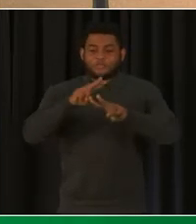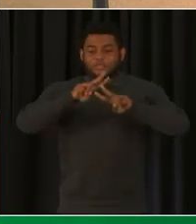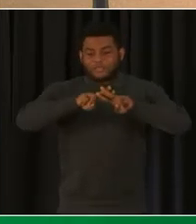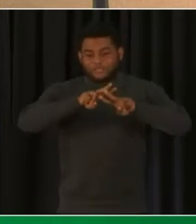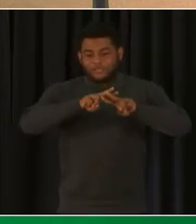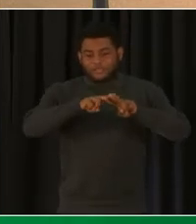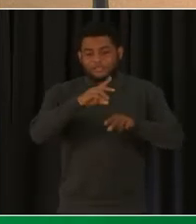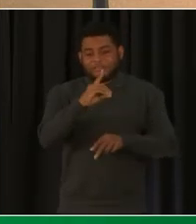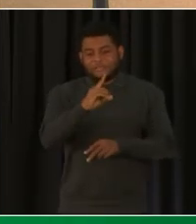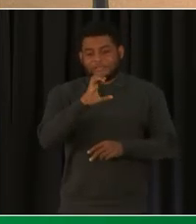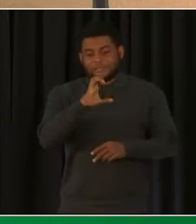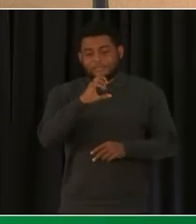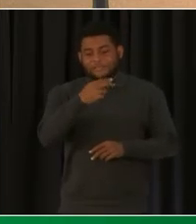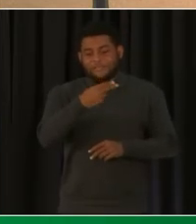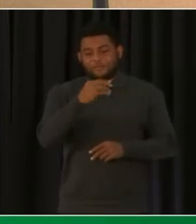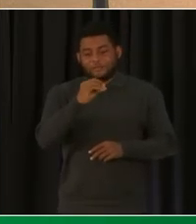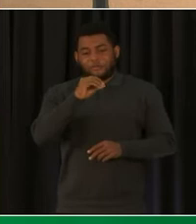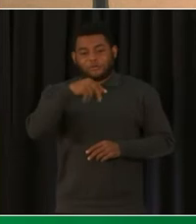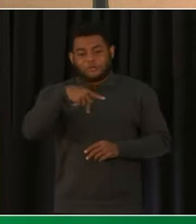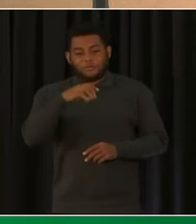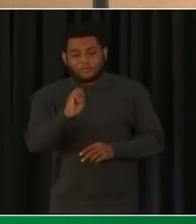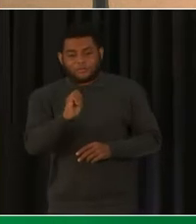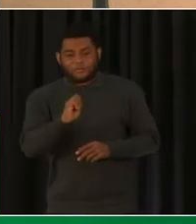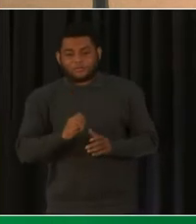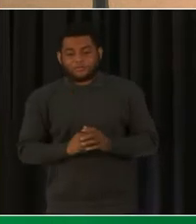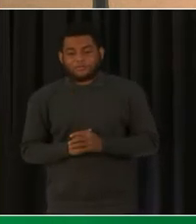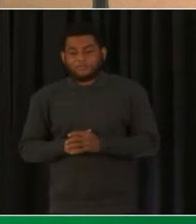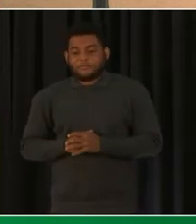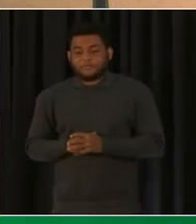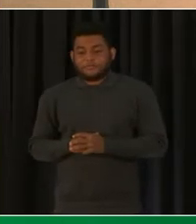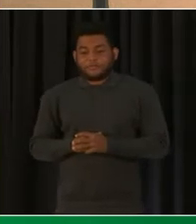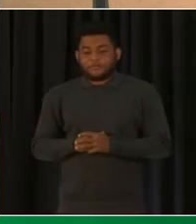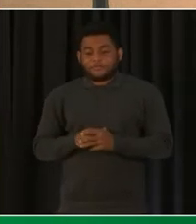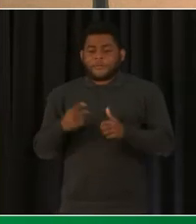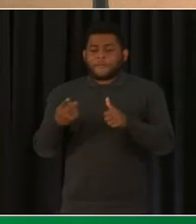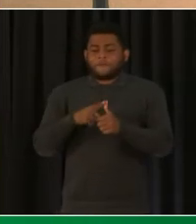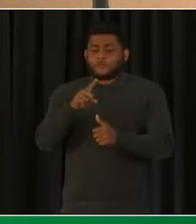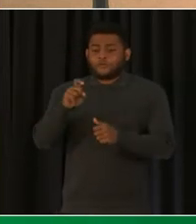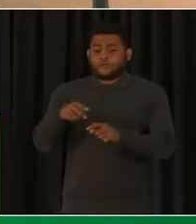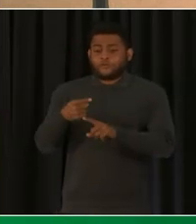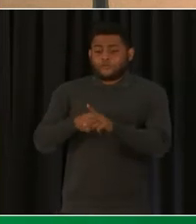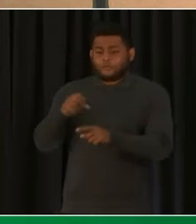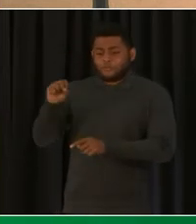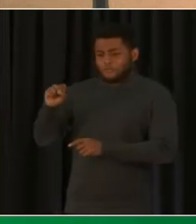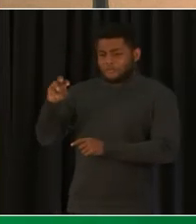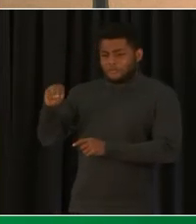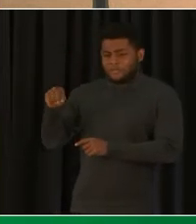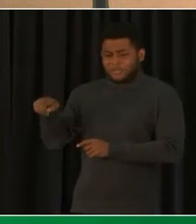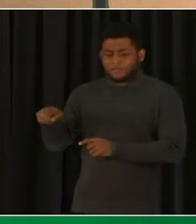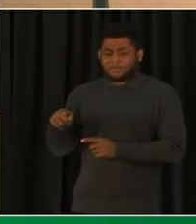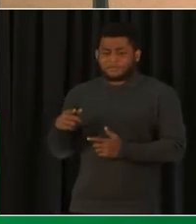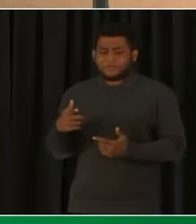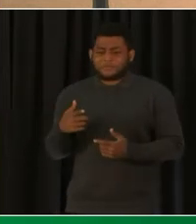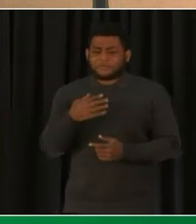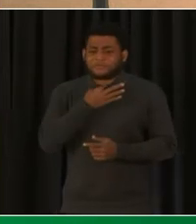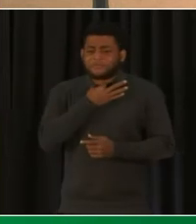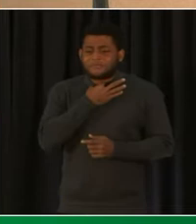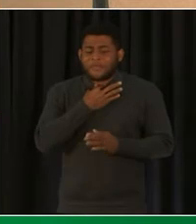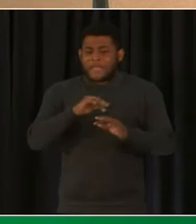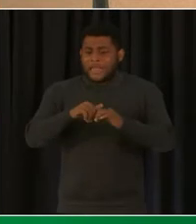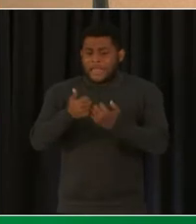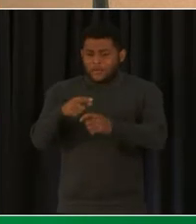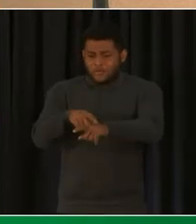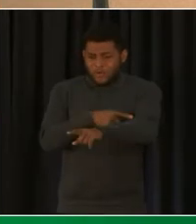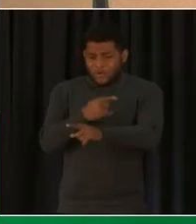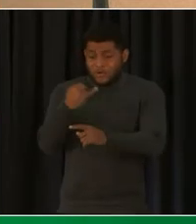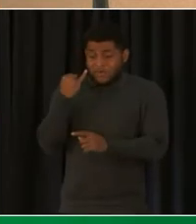first question is coming from social media, and we have some folks wondering how long does it take for parents and students to be notified